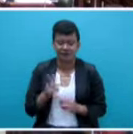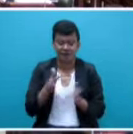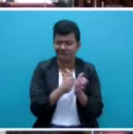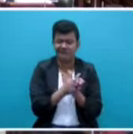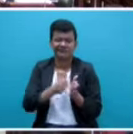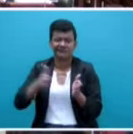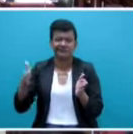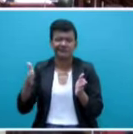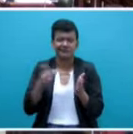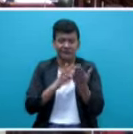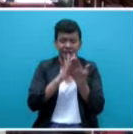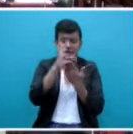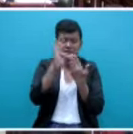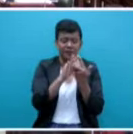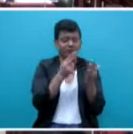you, Mr. Speaker.